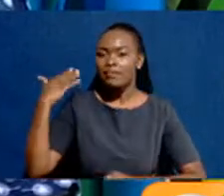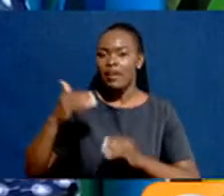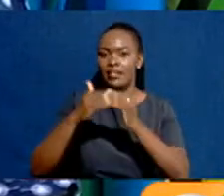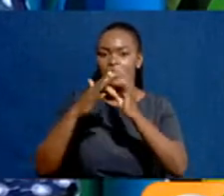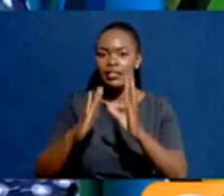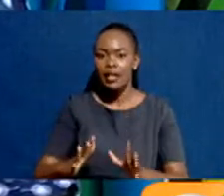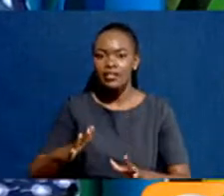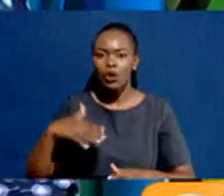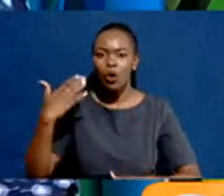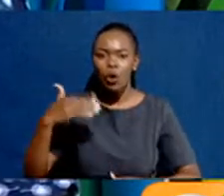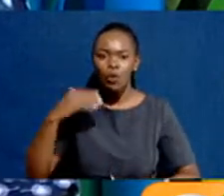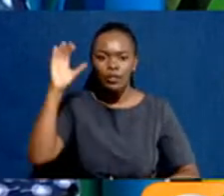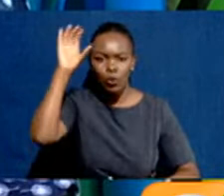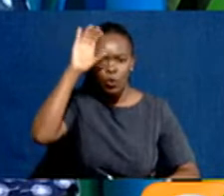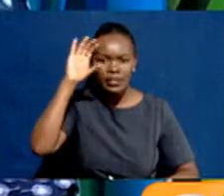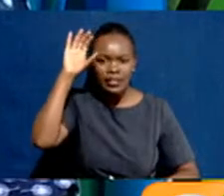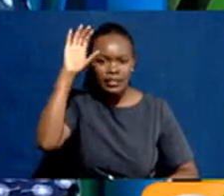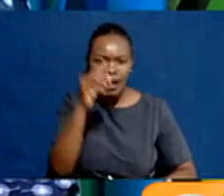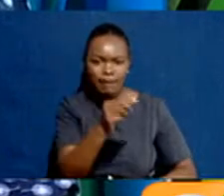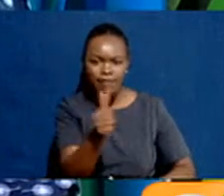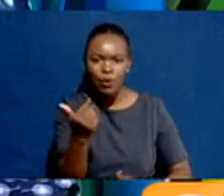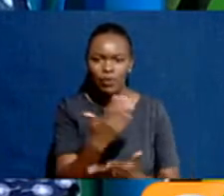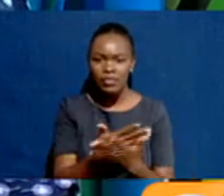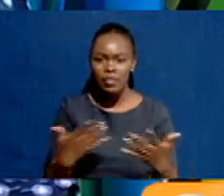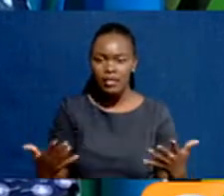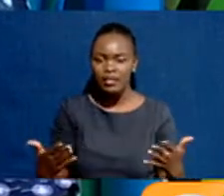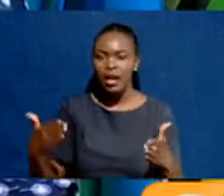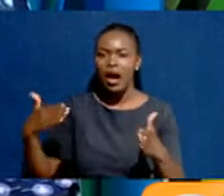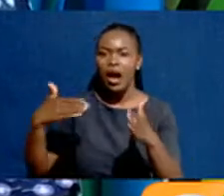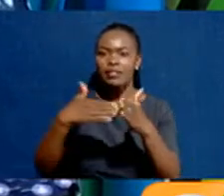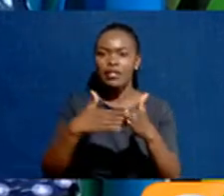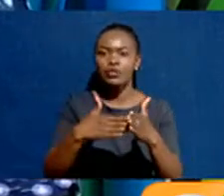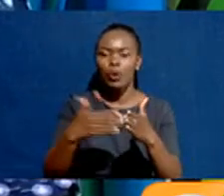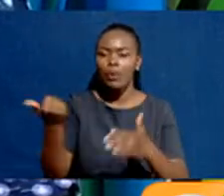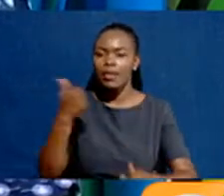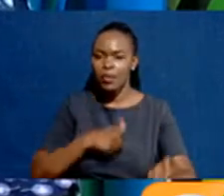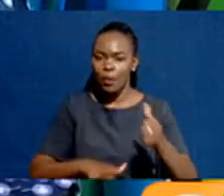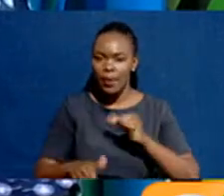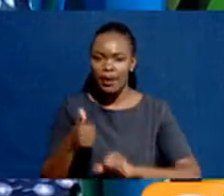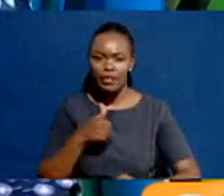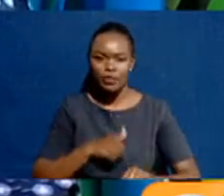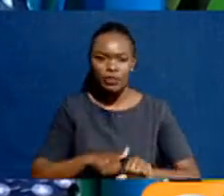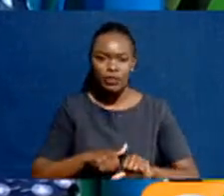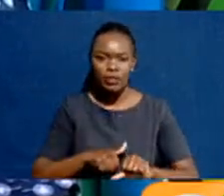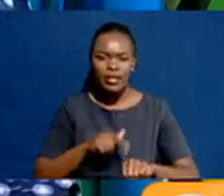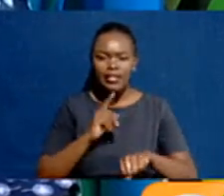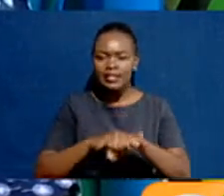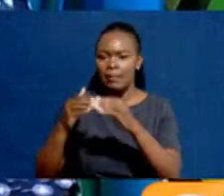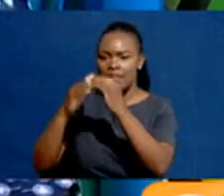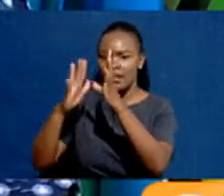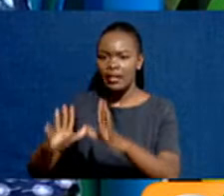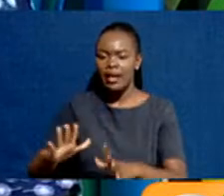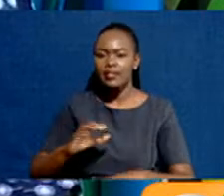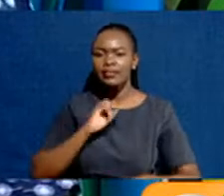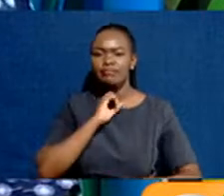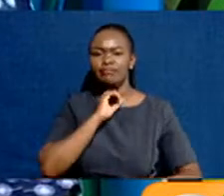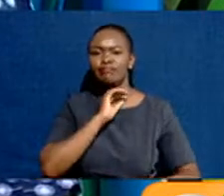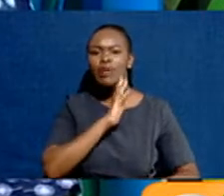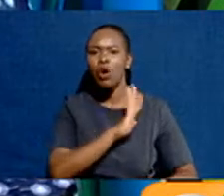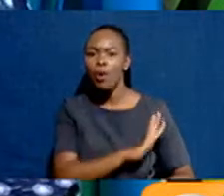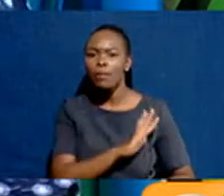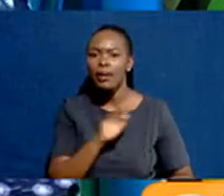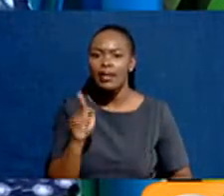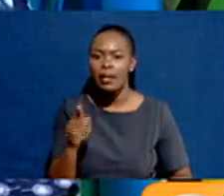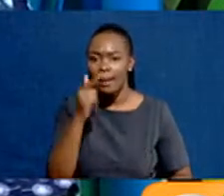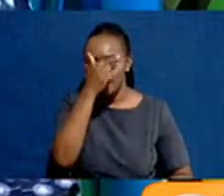political considerations and stopped the operations. When leaders make noise because of